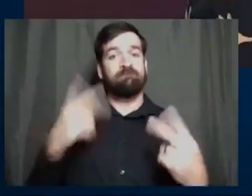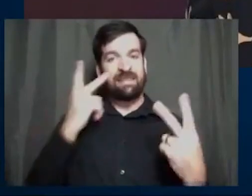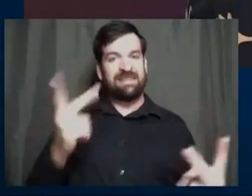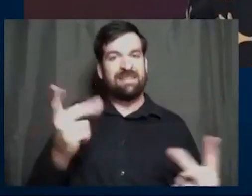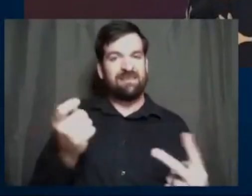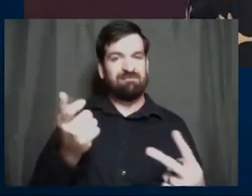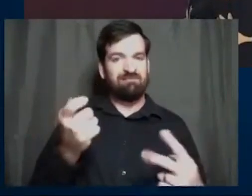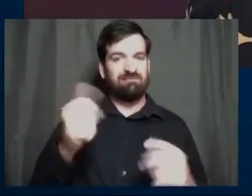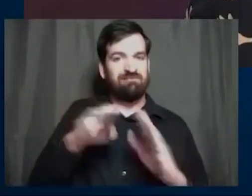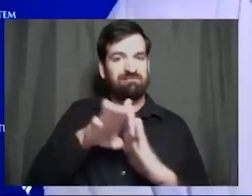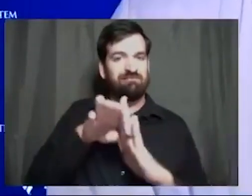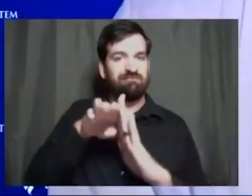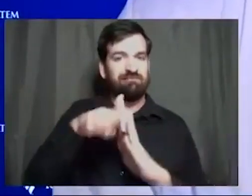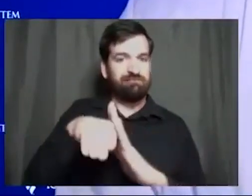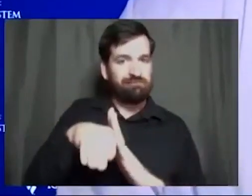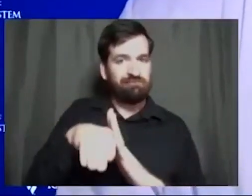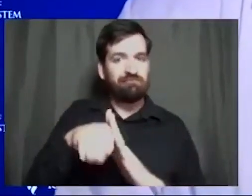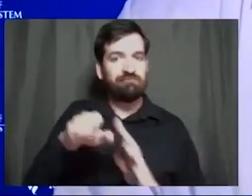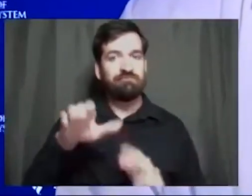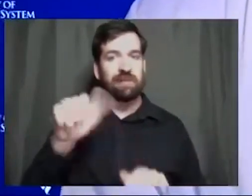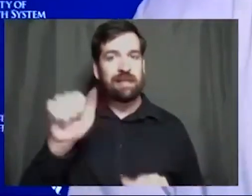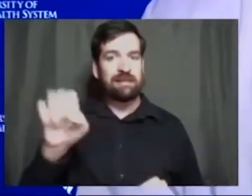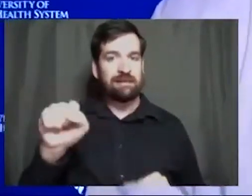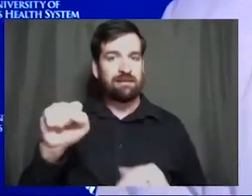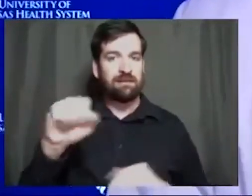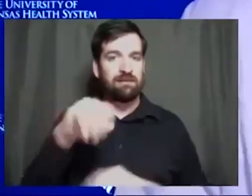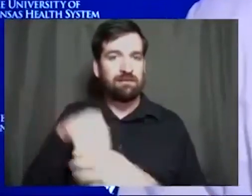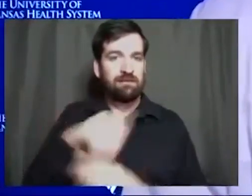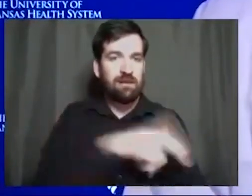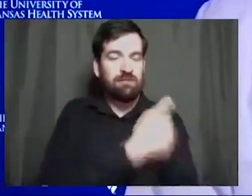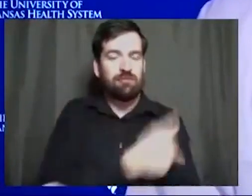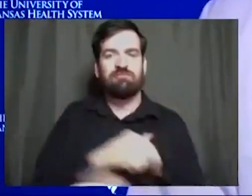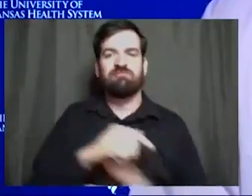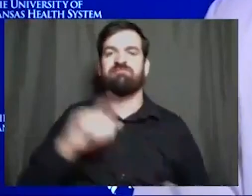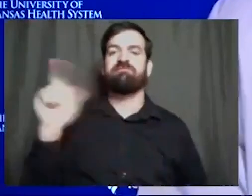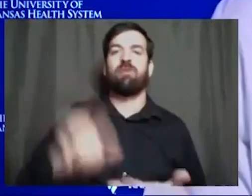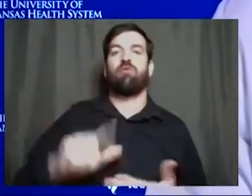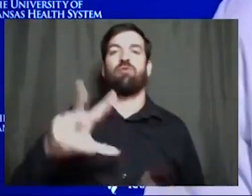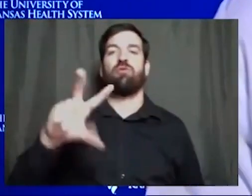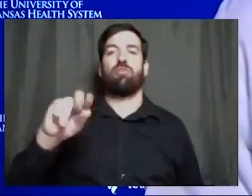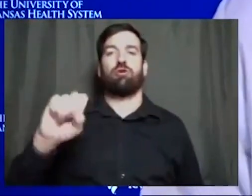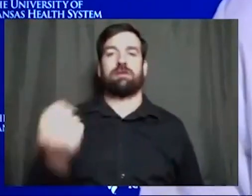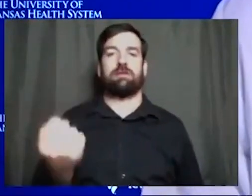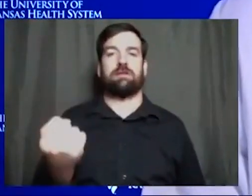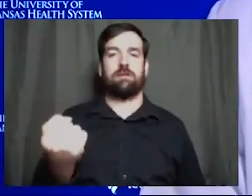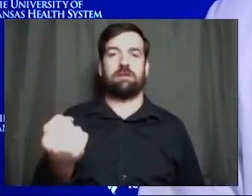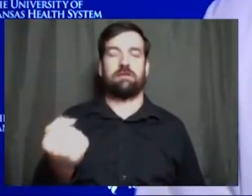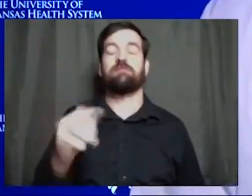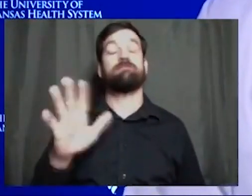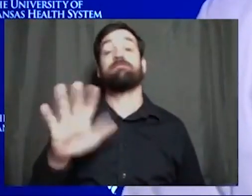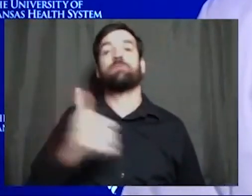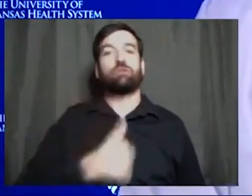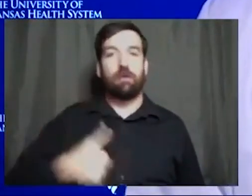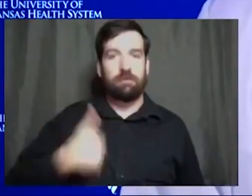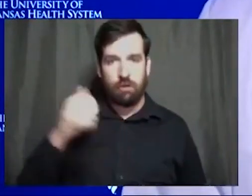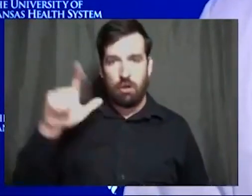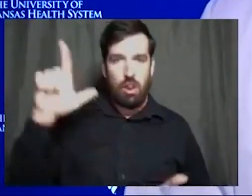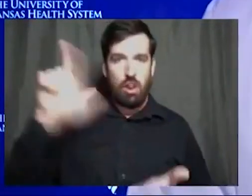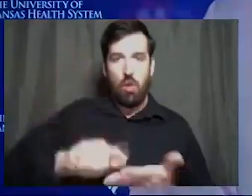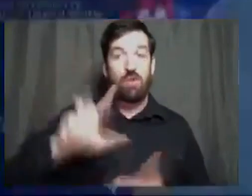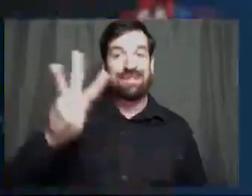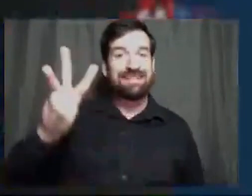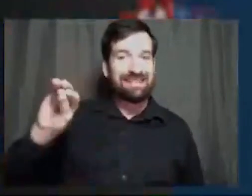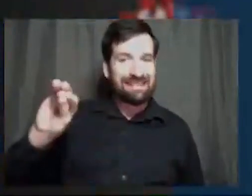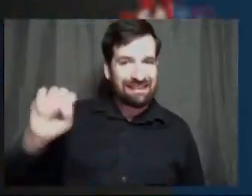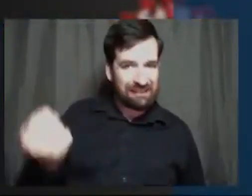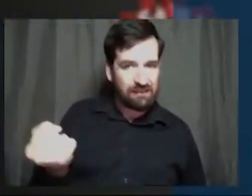in our hospitalizations. I think we were in the low 30s on Friday, low 60s on Friday. Right now we have